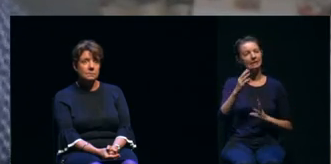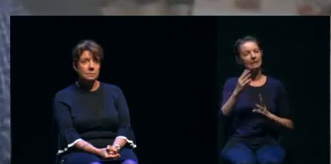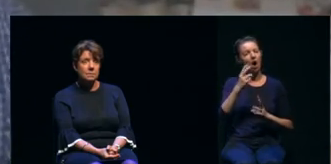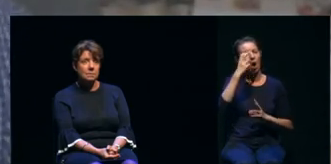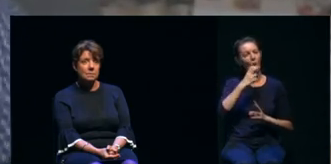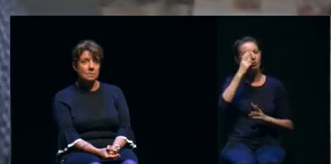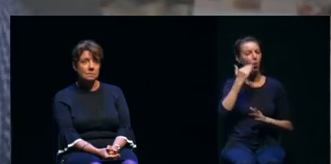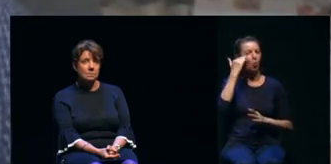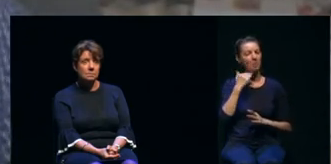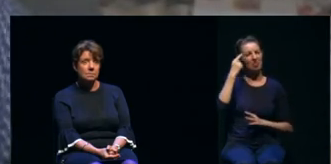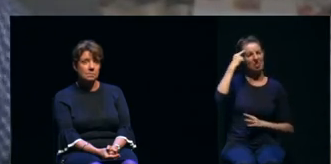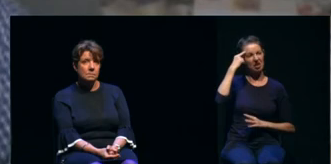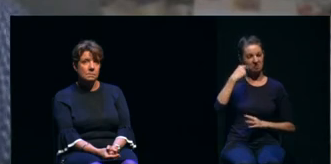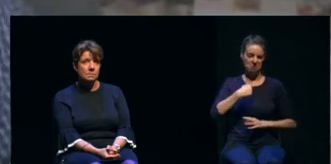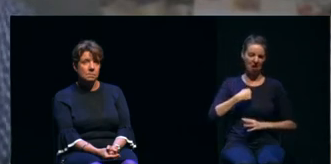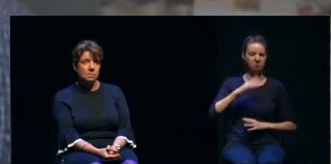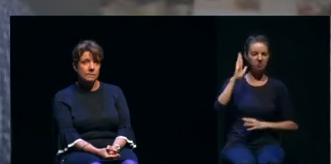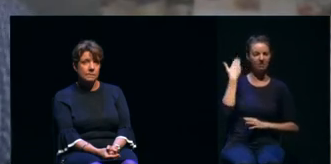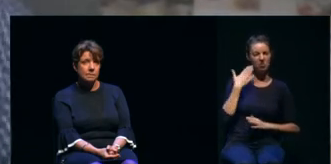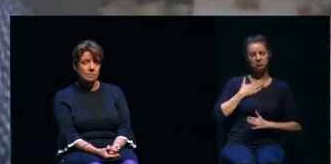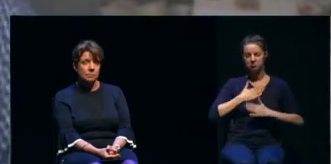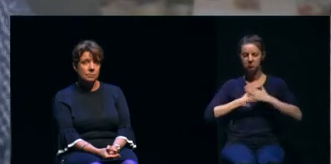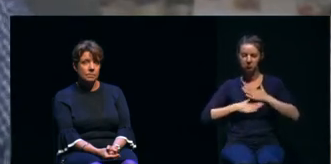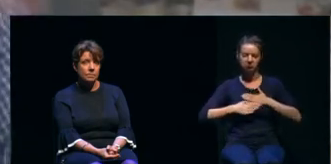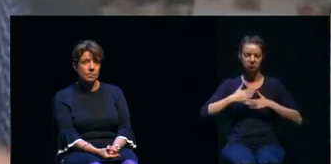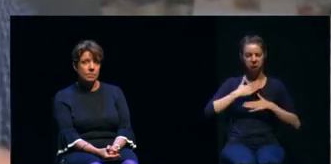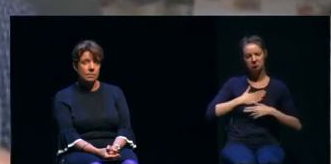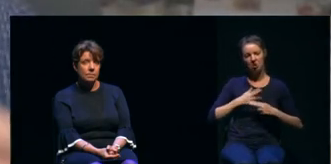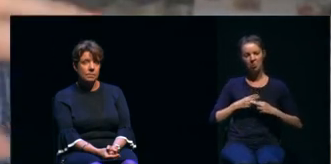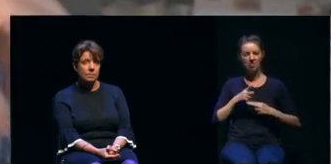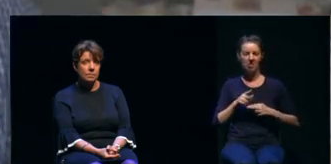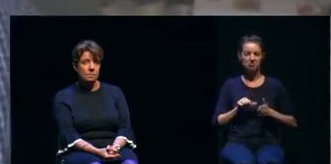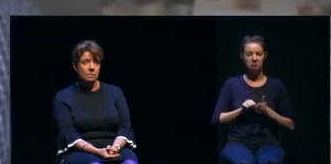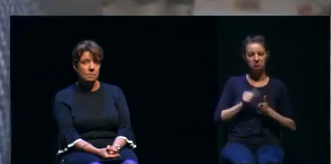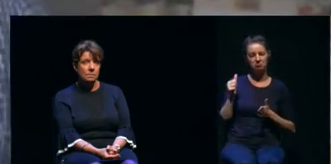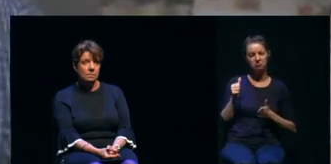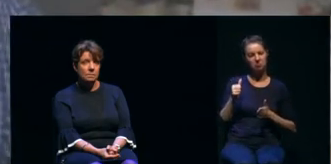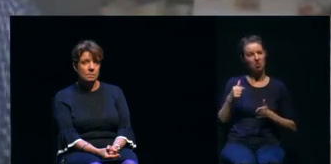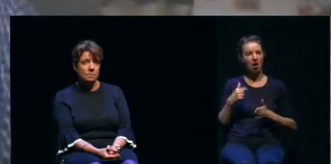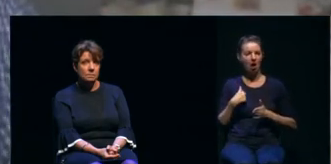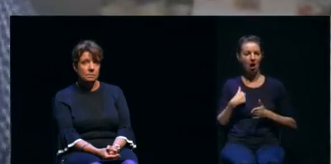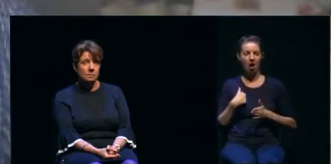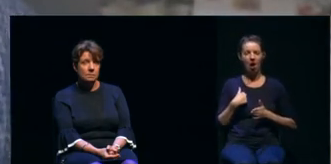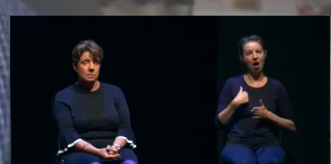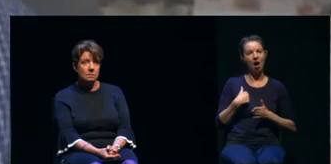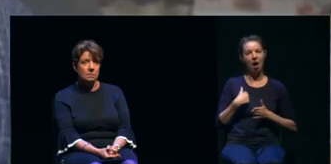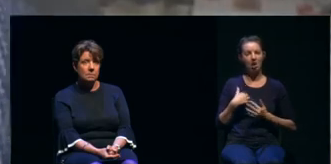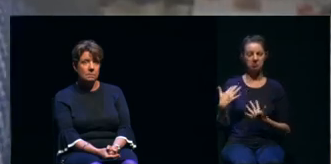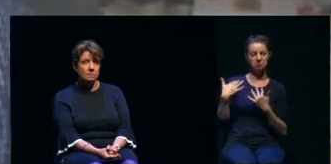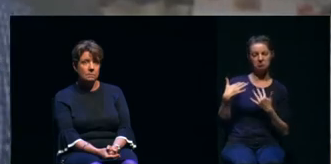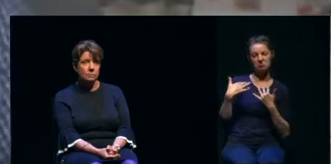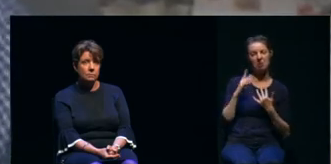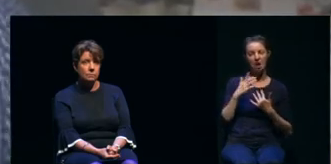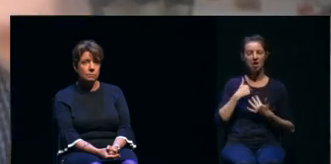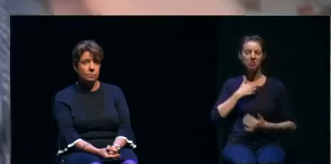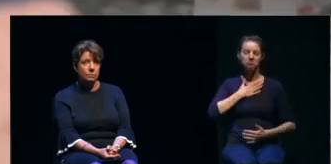if they manage to deal with all this shit, and you see it time and time again, like, yeah, I was sexually harassed, but I dealt with it and I carried on. Like, yeah, I was